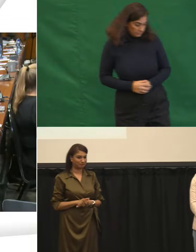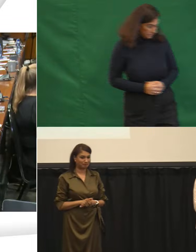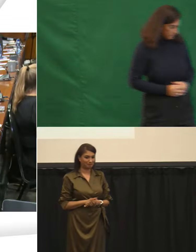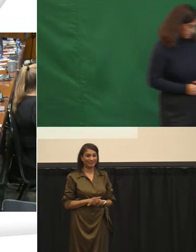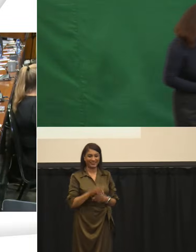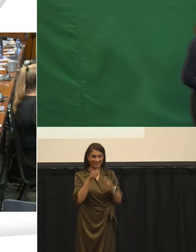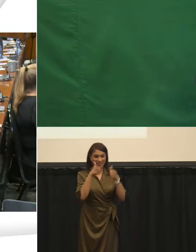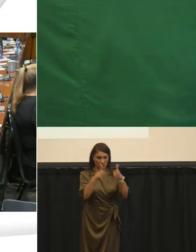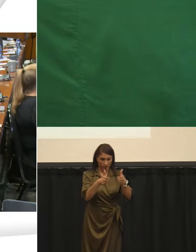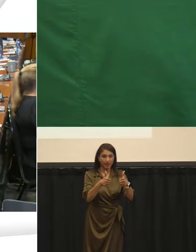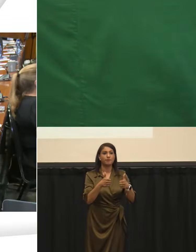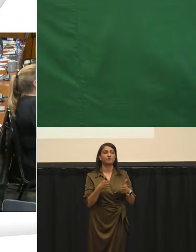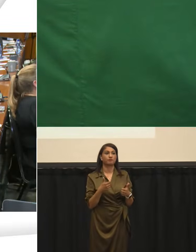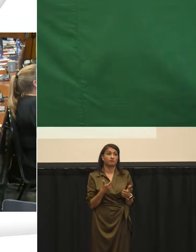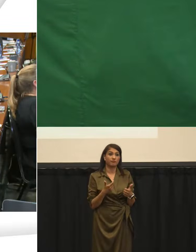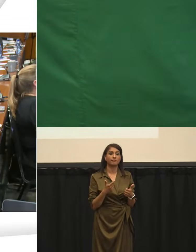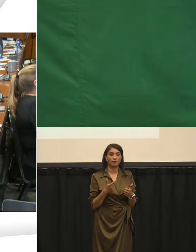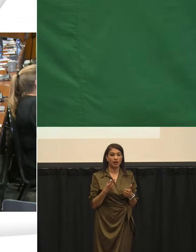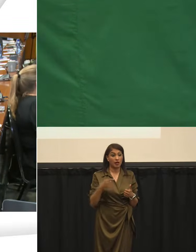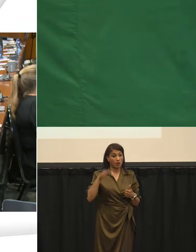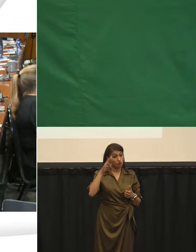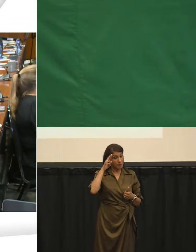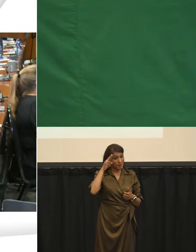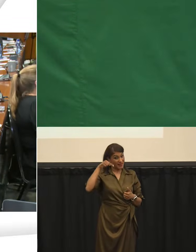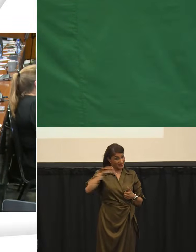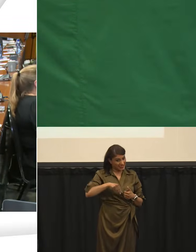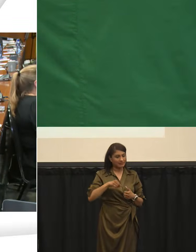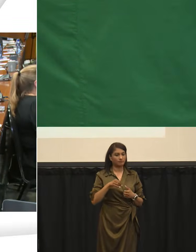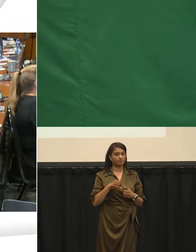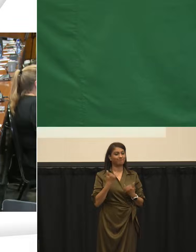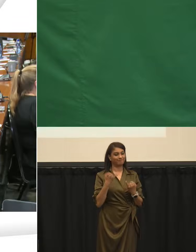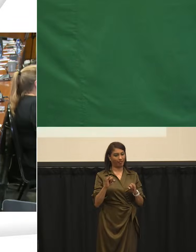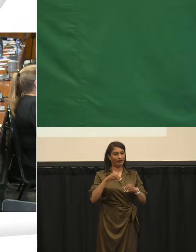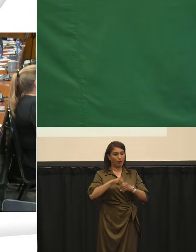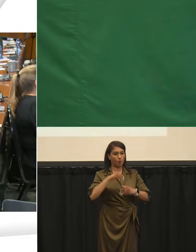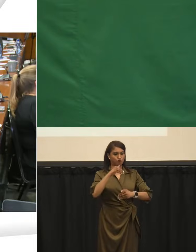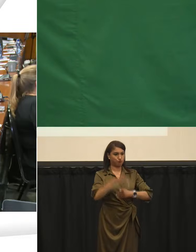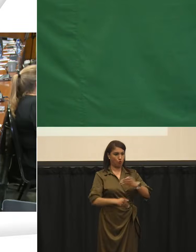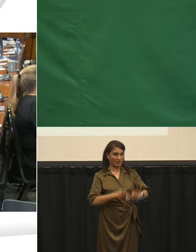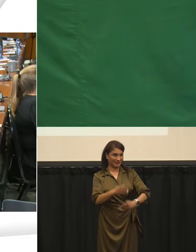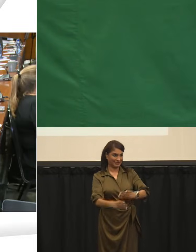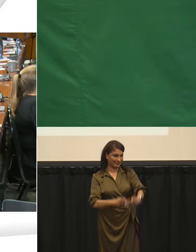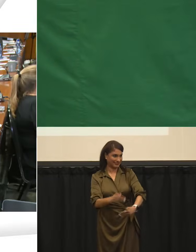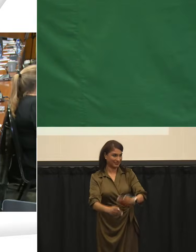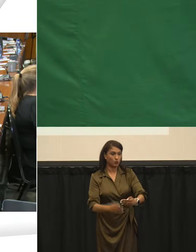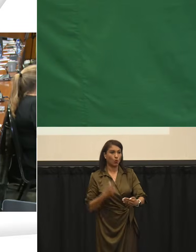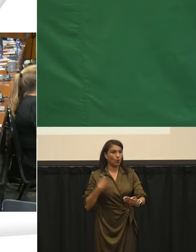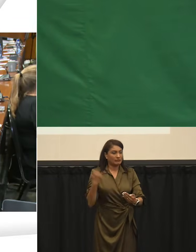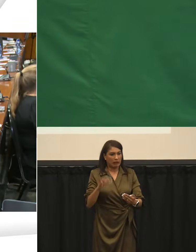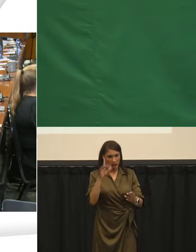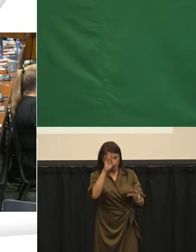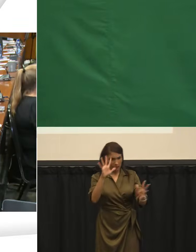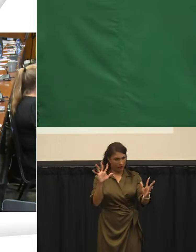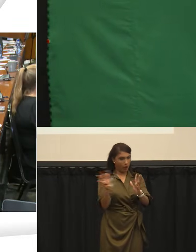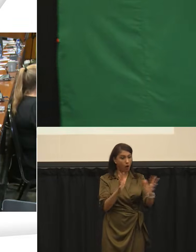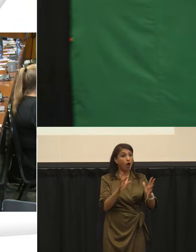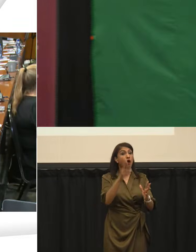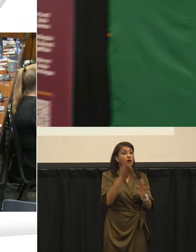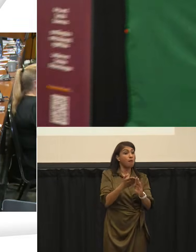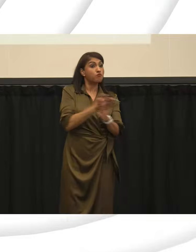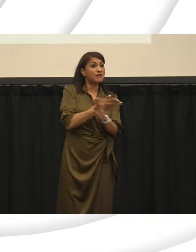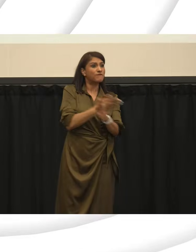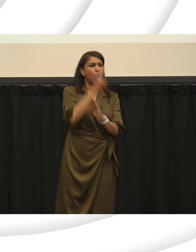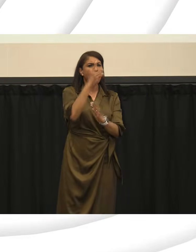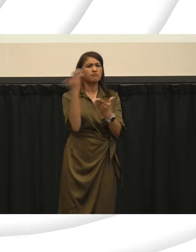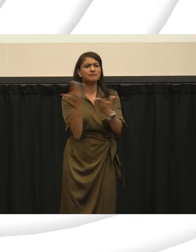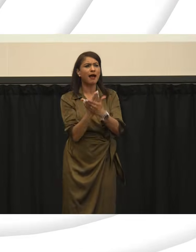Okay. Remember, that this is still in the process. We still trying